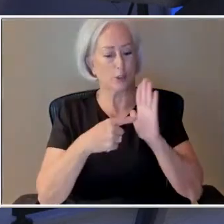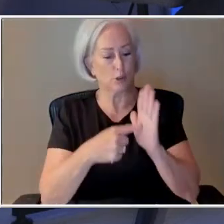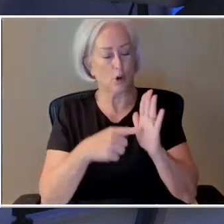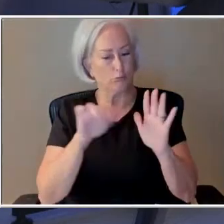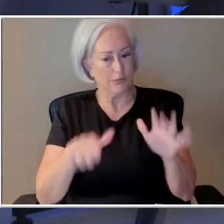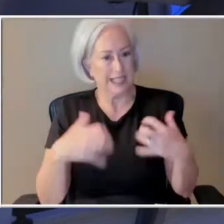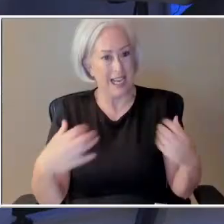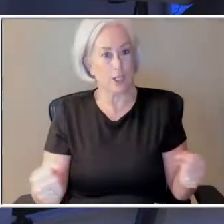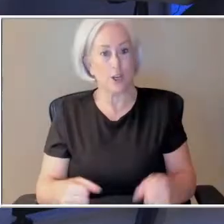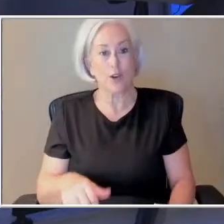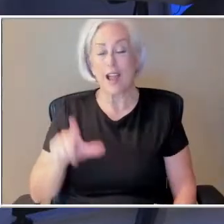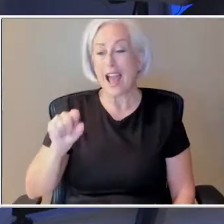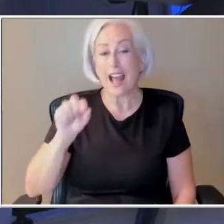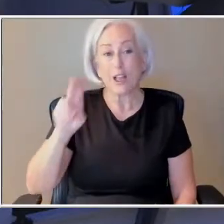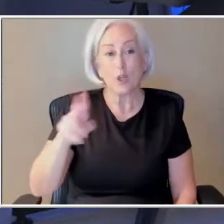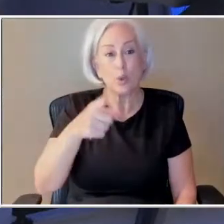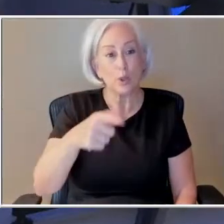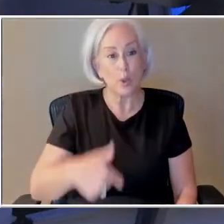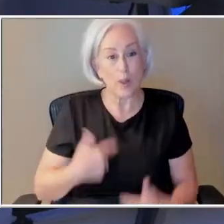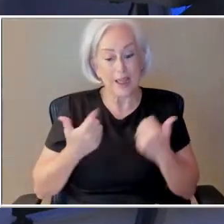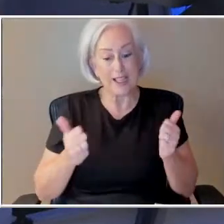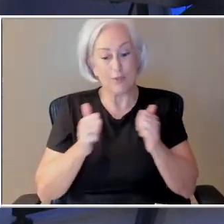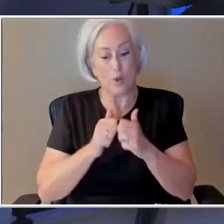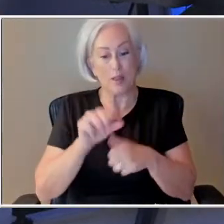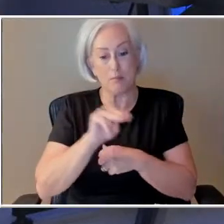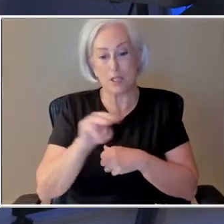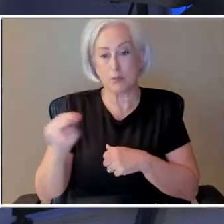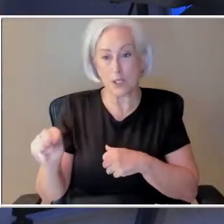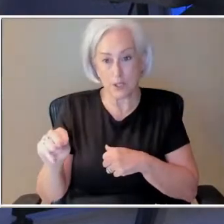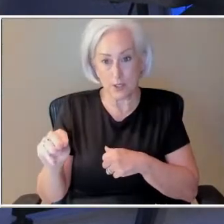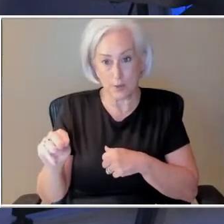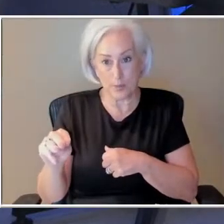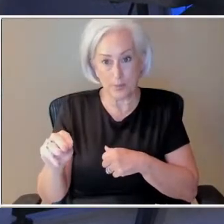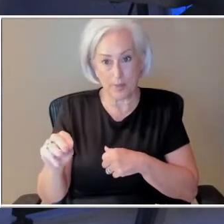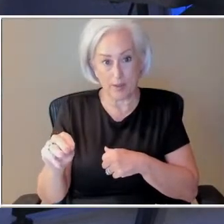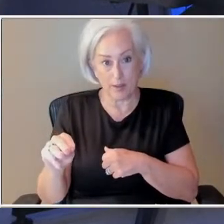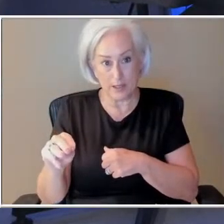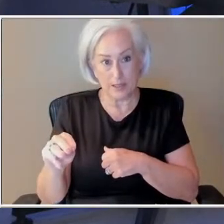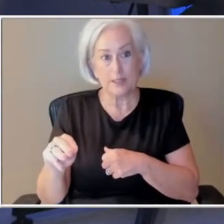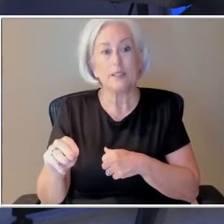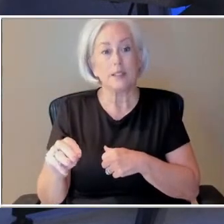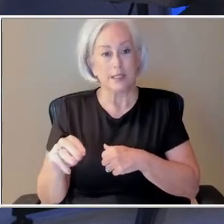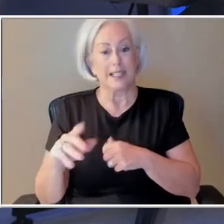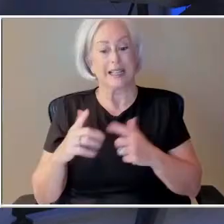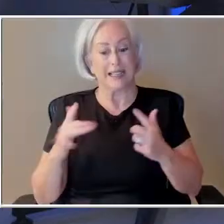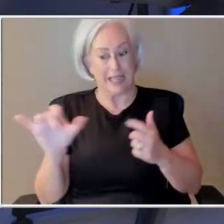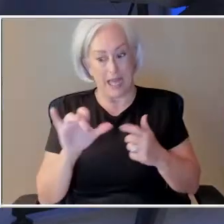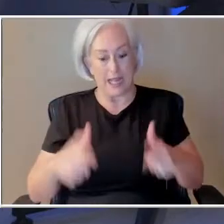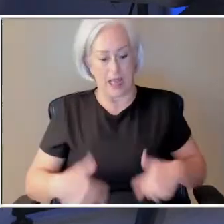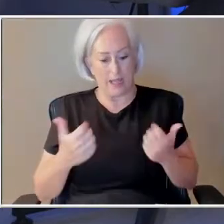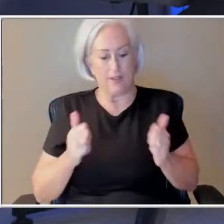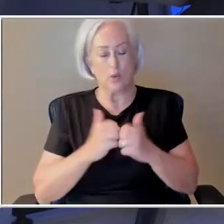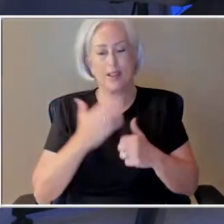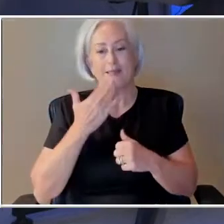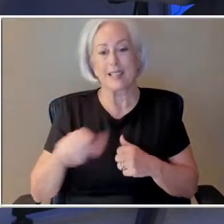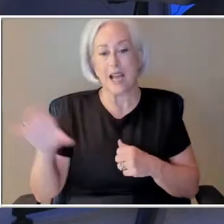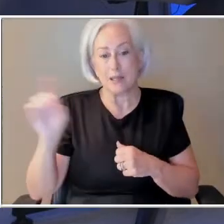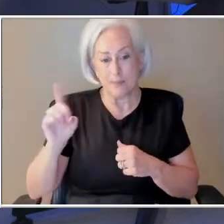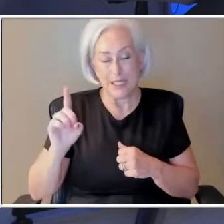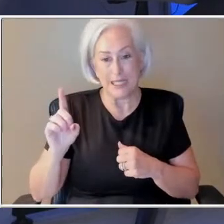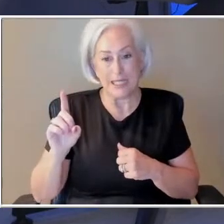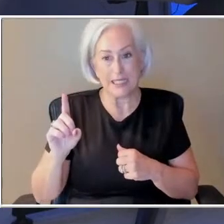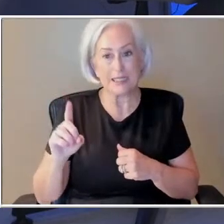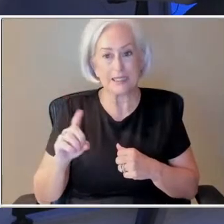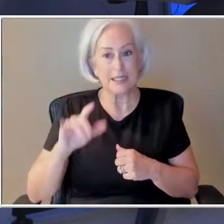living with it. You're not... You are living with multiple myeloma, like living with diabetes or living with something, which is such a